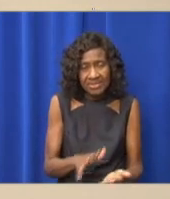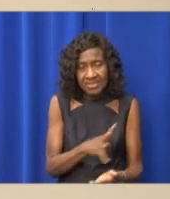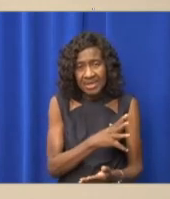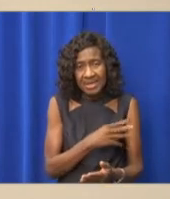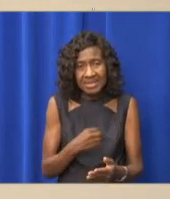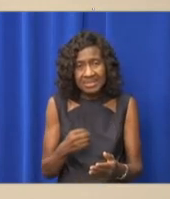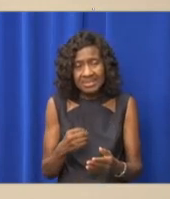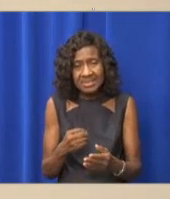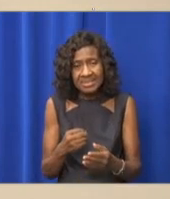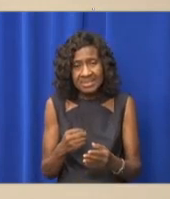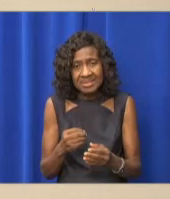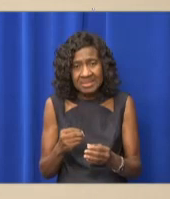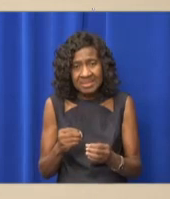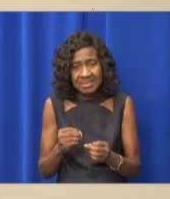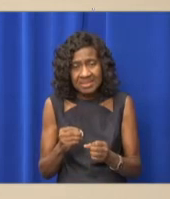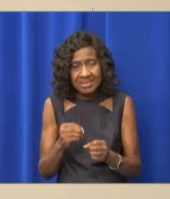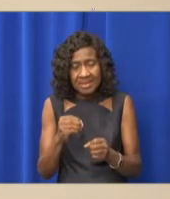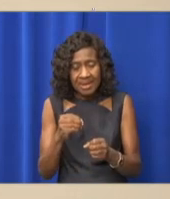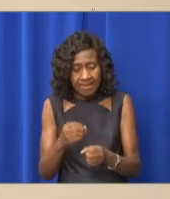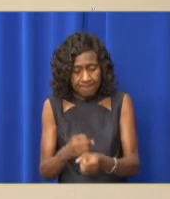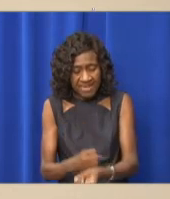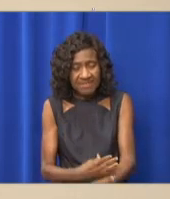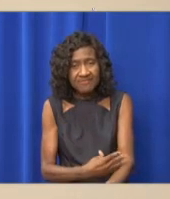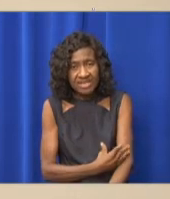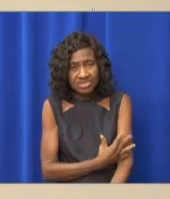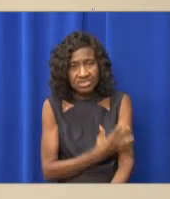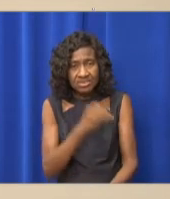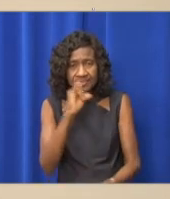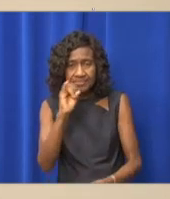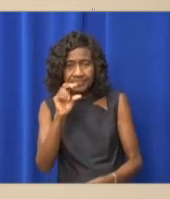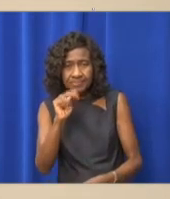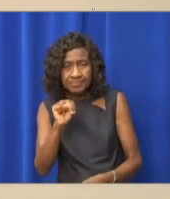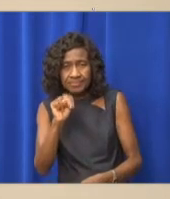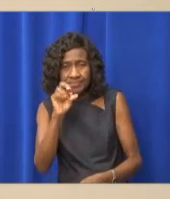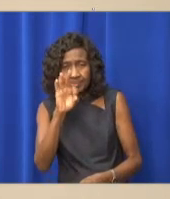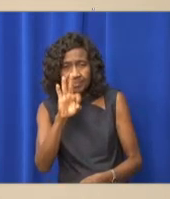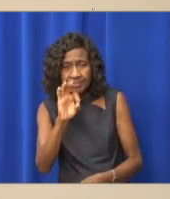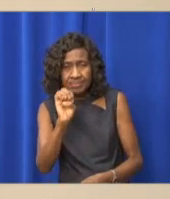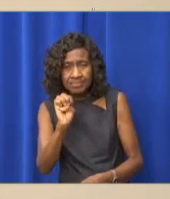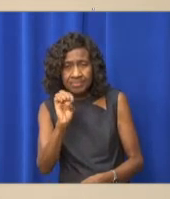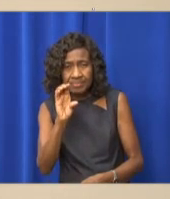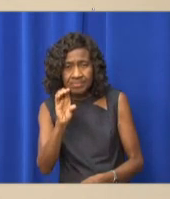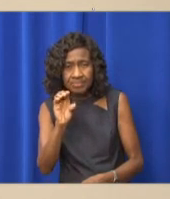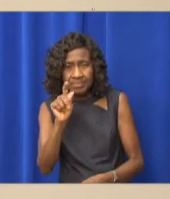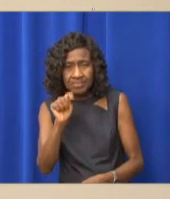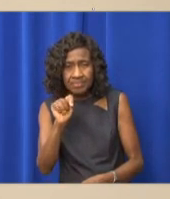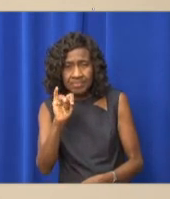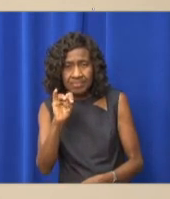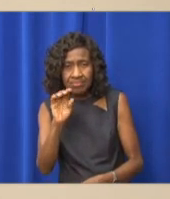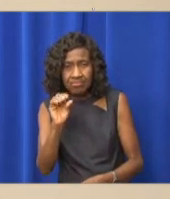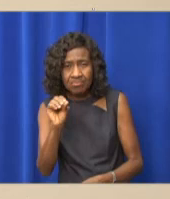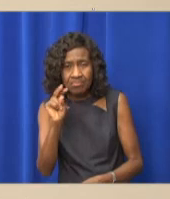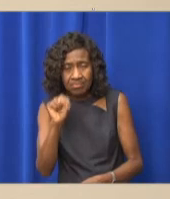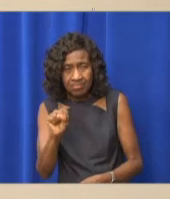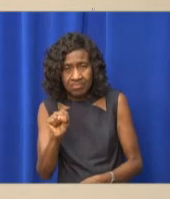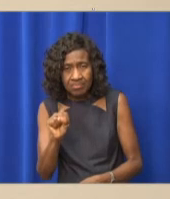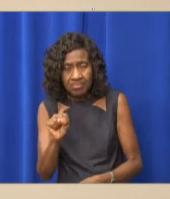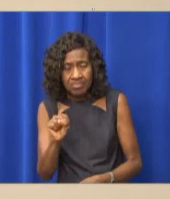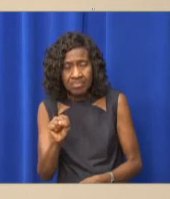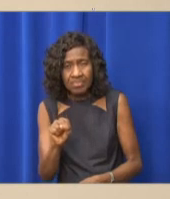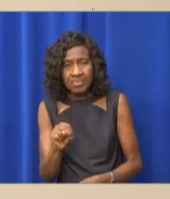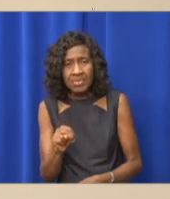striving really hard to avoid that happening. And the result of the testing over the course of these